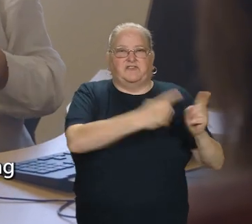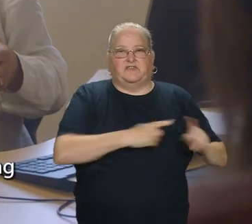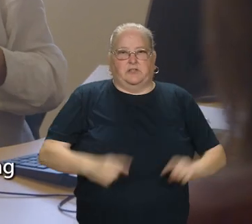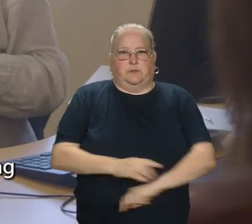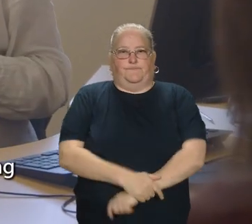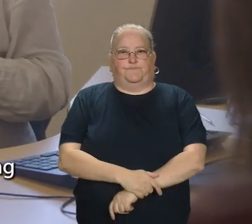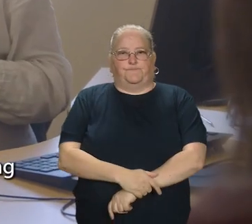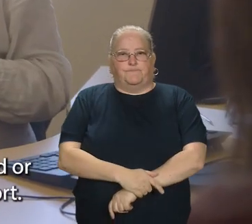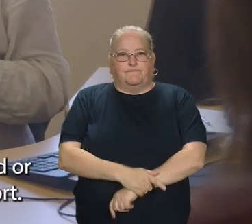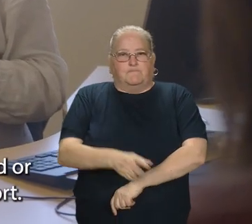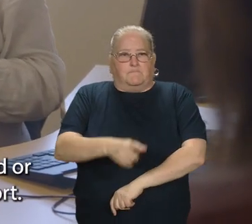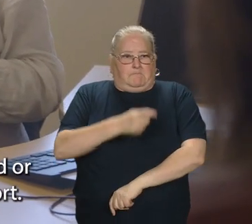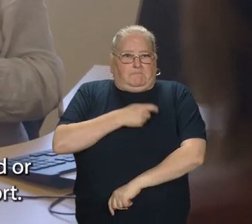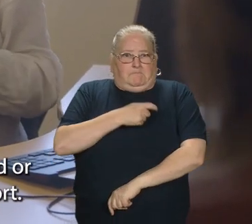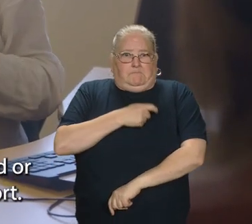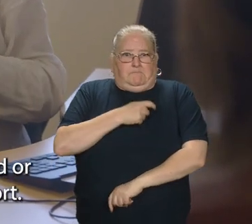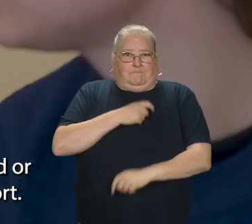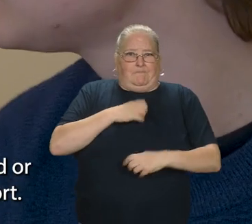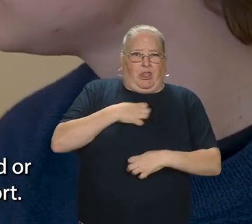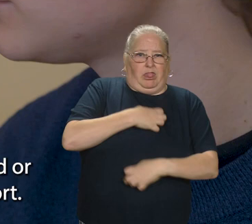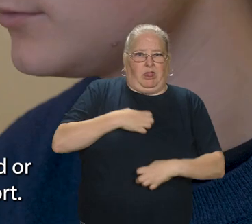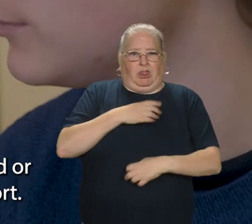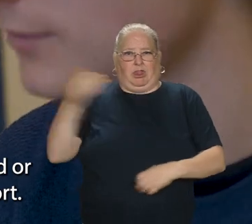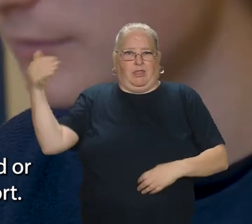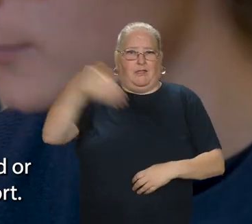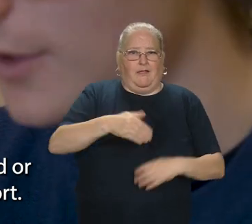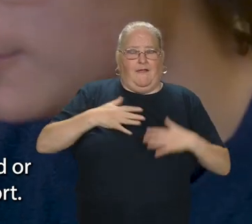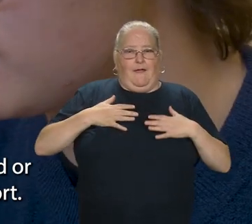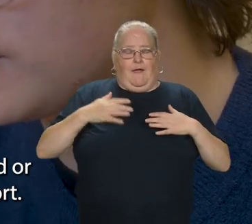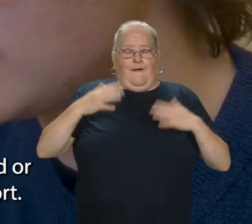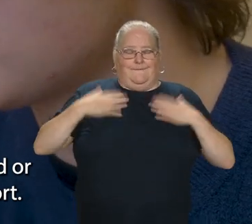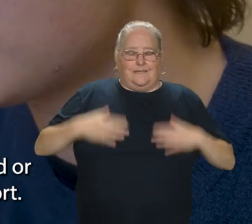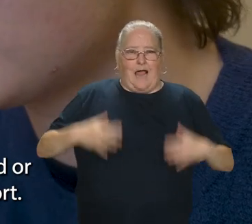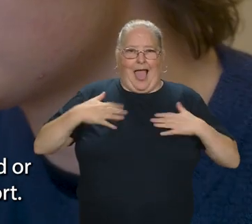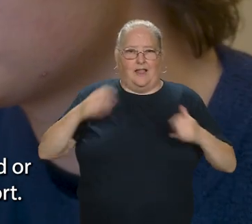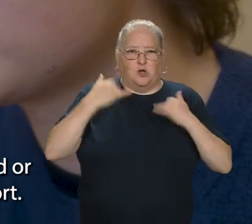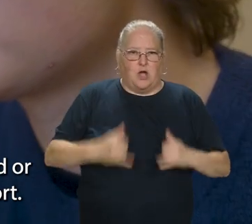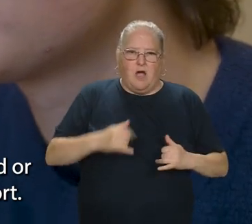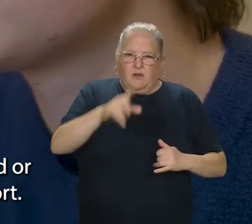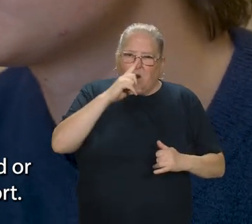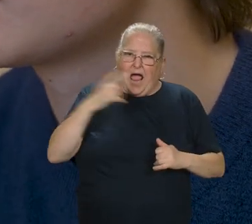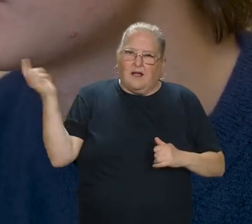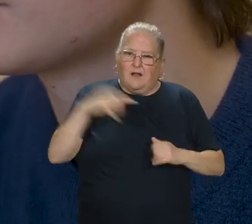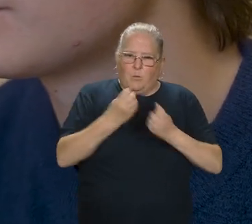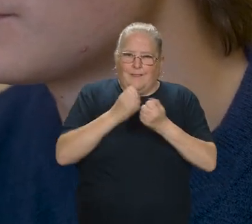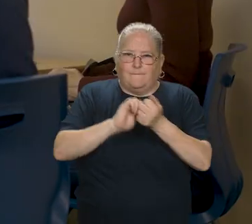attending your annual physical health check on your own, you can ask a friend or your carer to come with you for